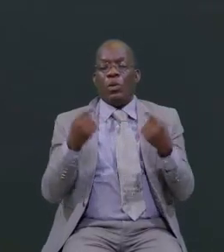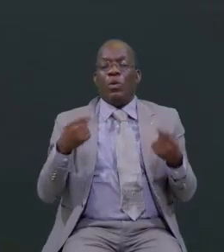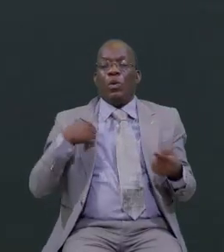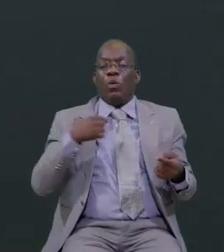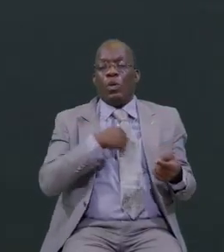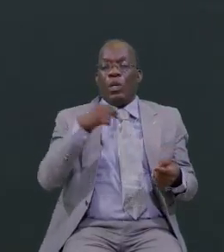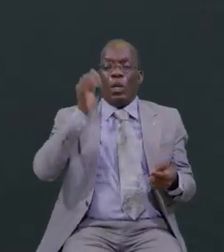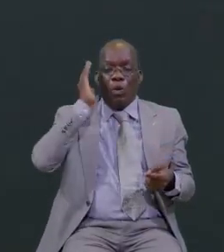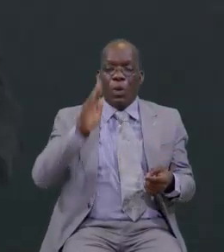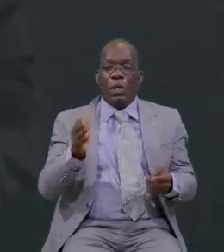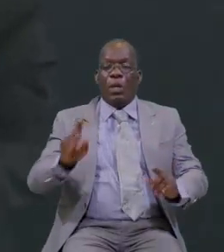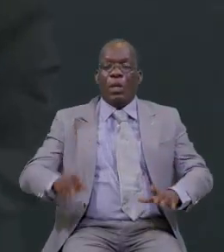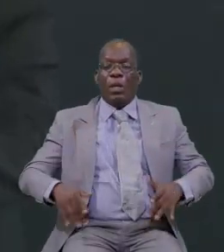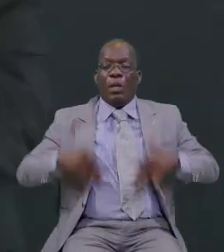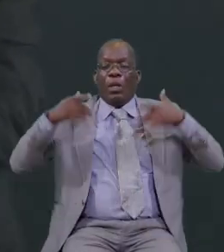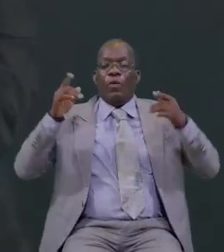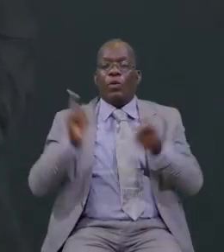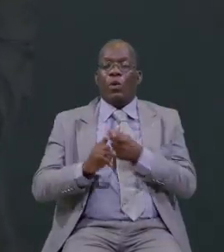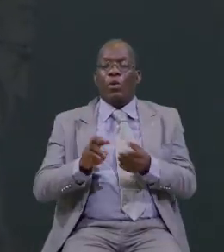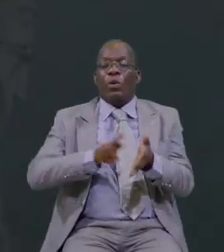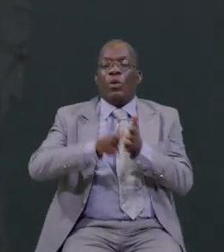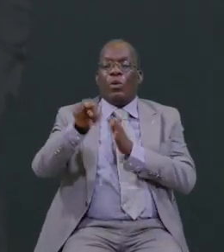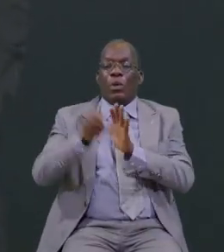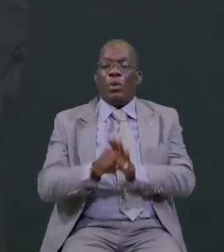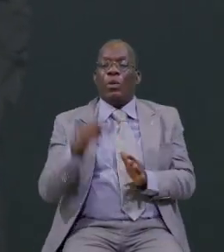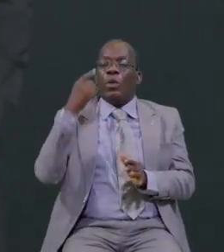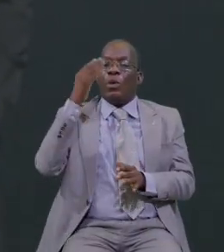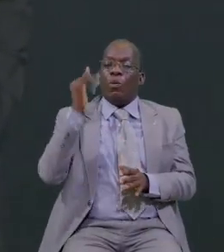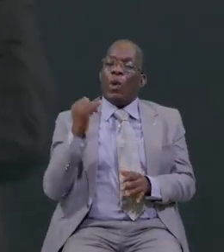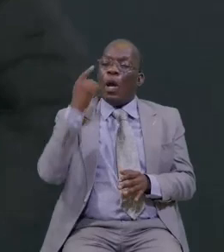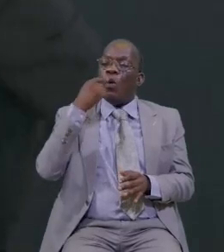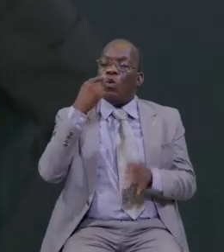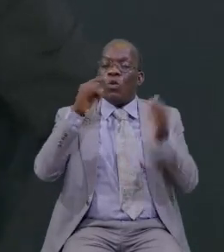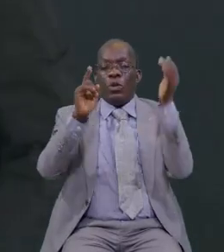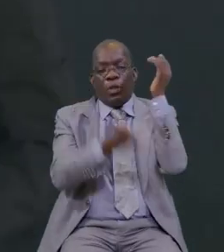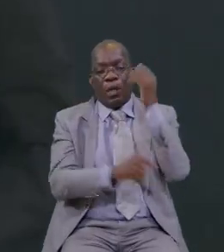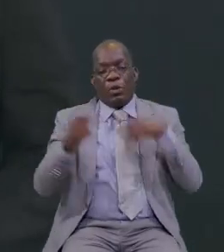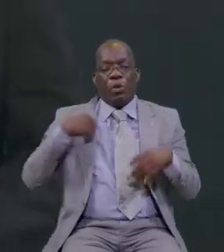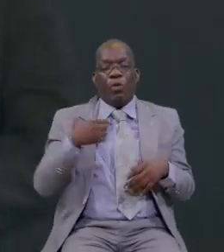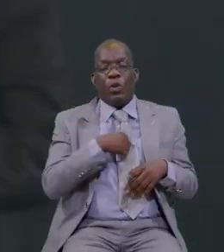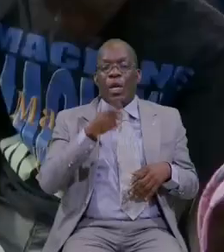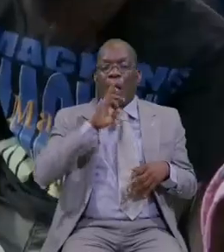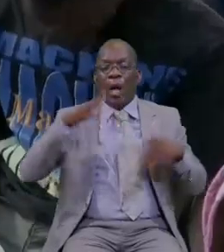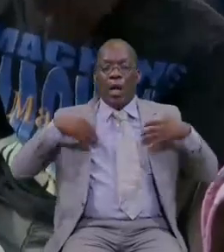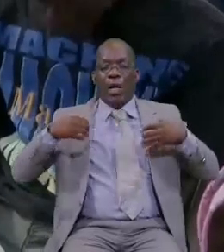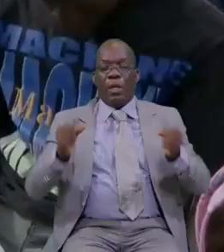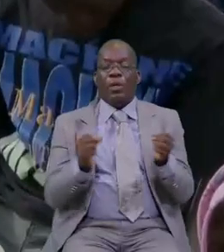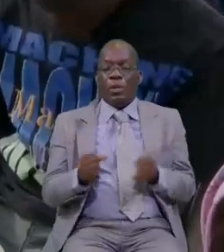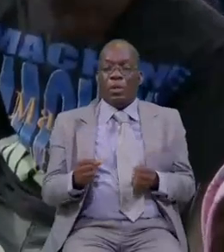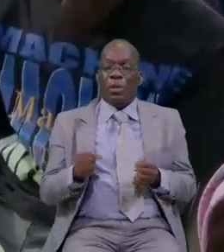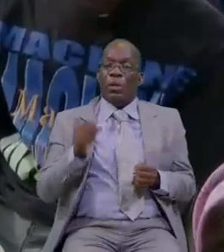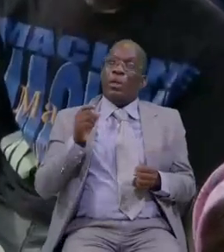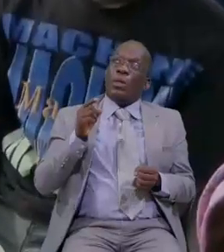unto righteousness, by whose stripes we are healed. And then he tells us